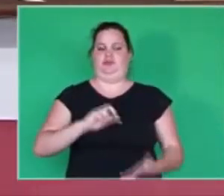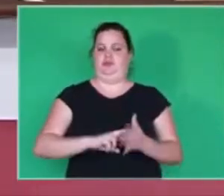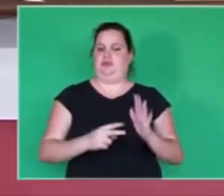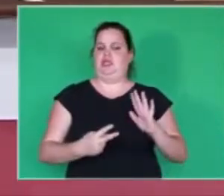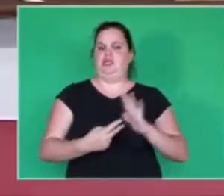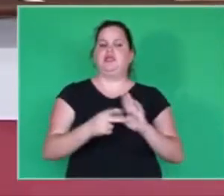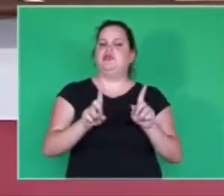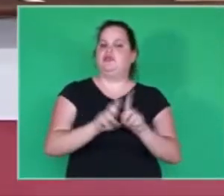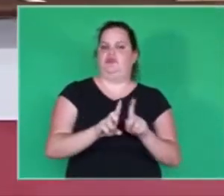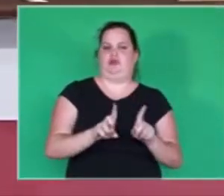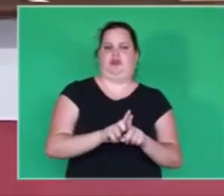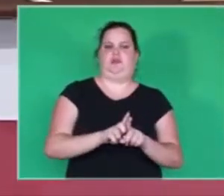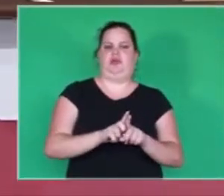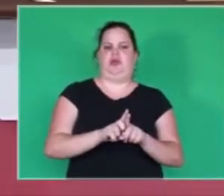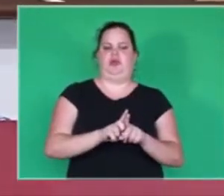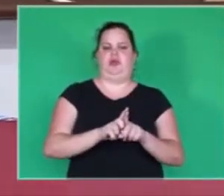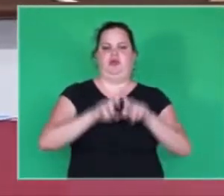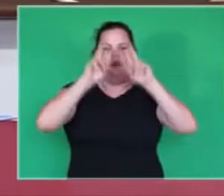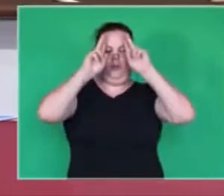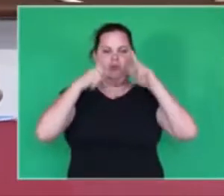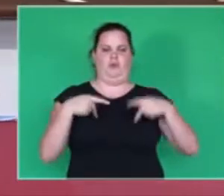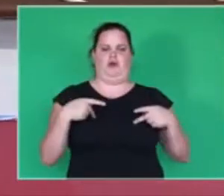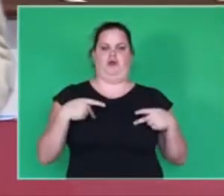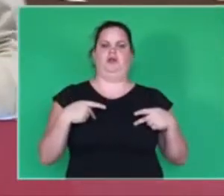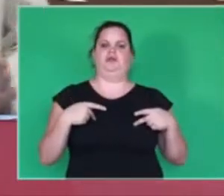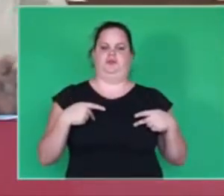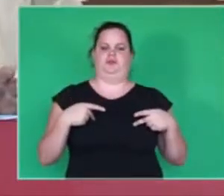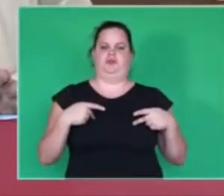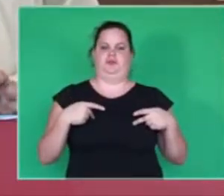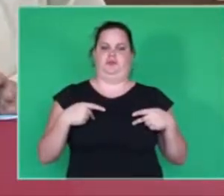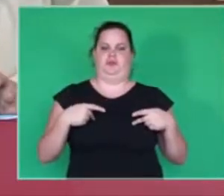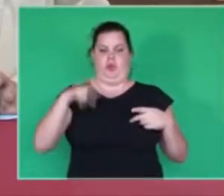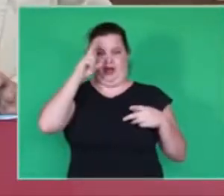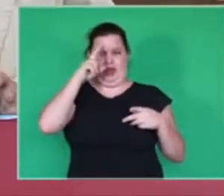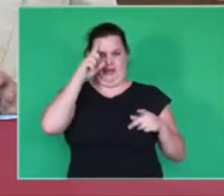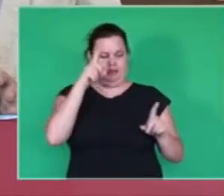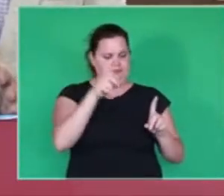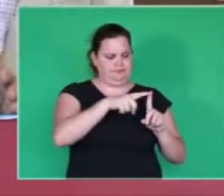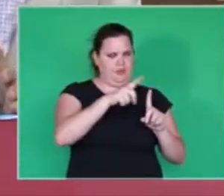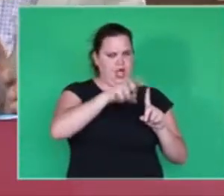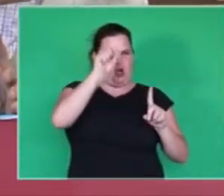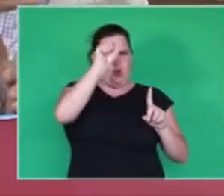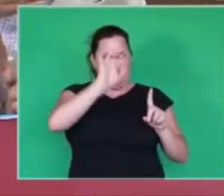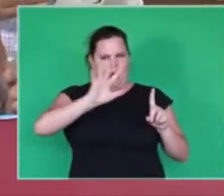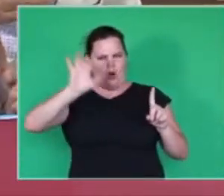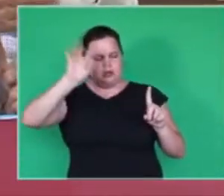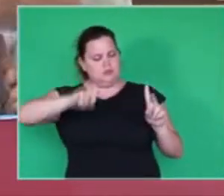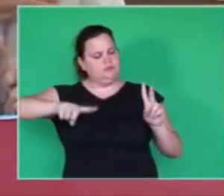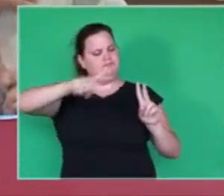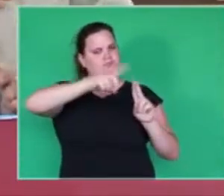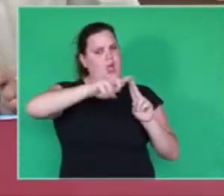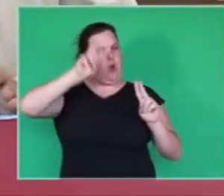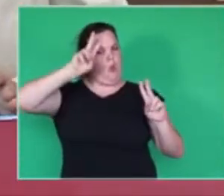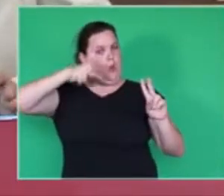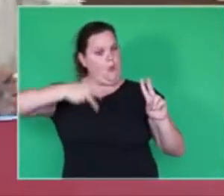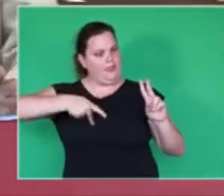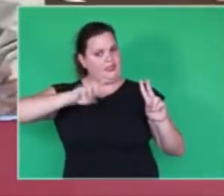began to turn towards towards